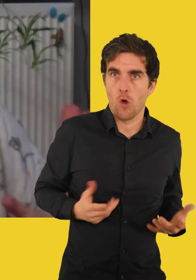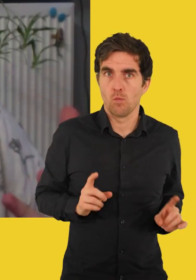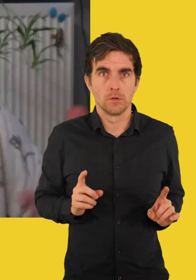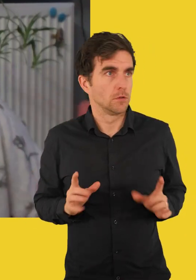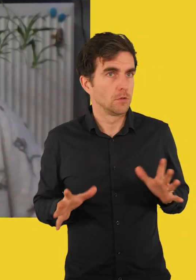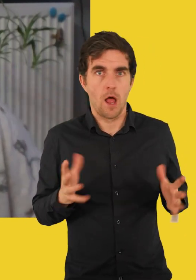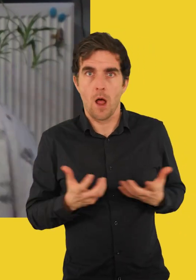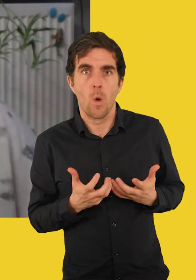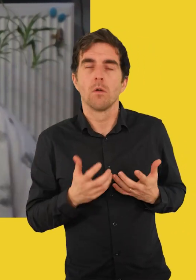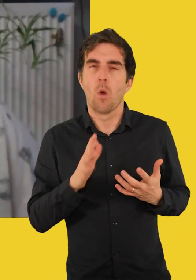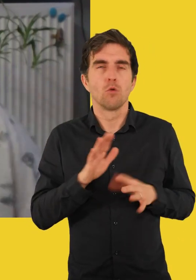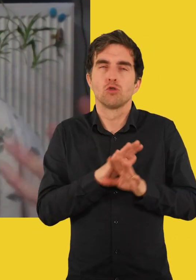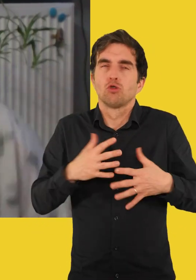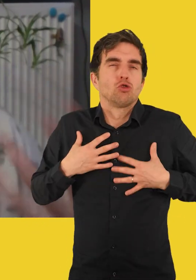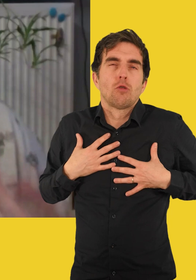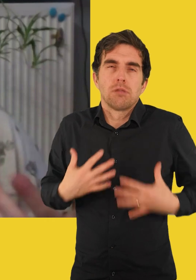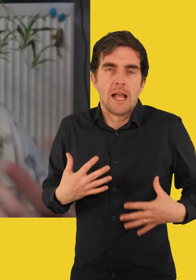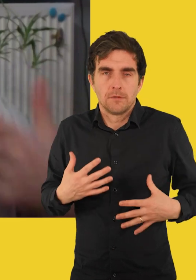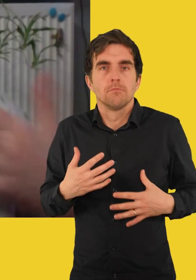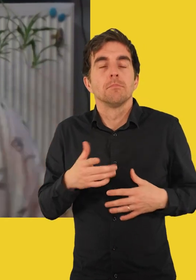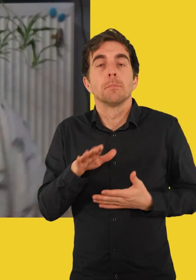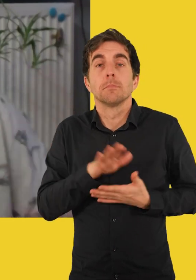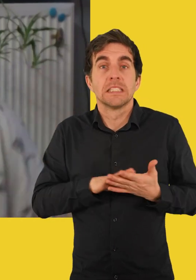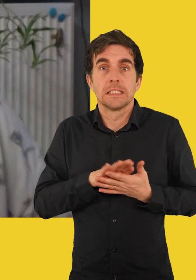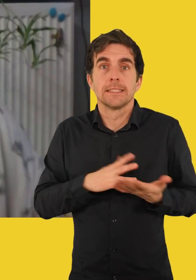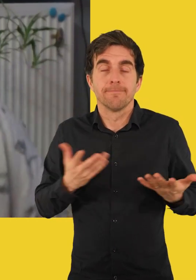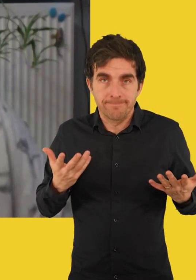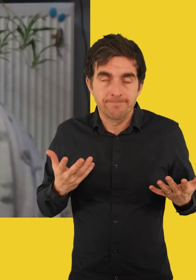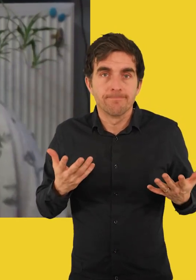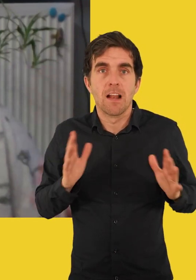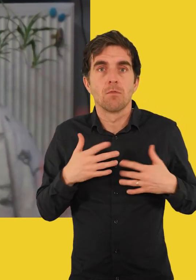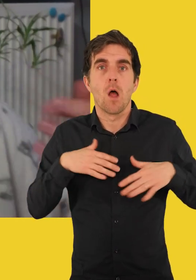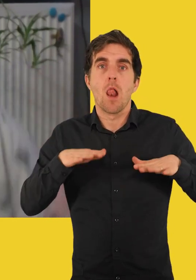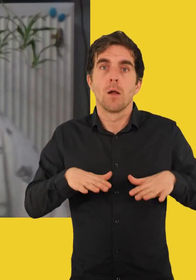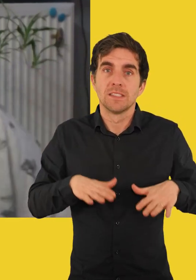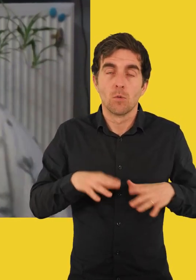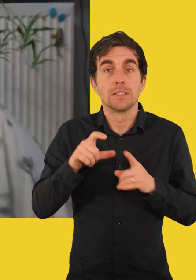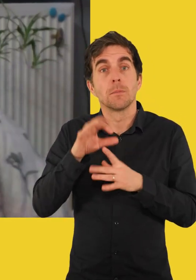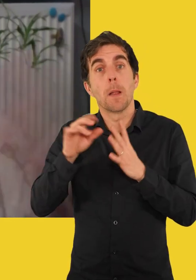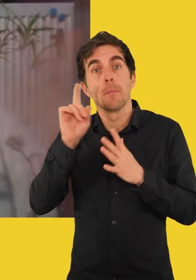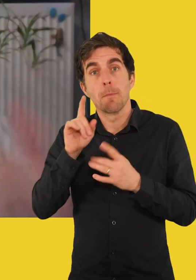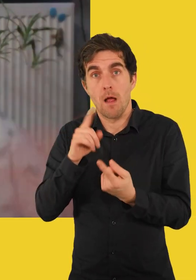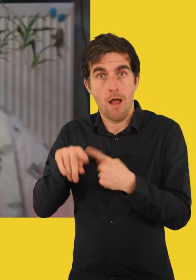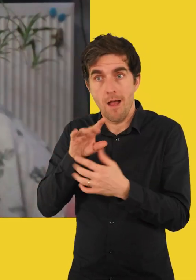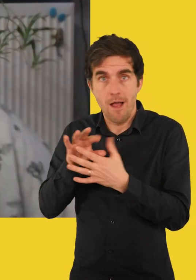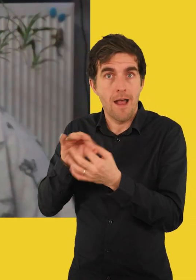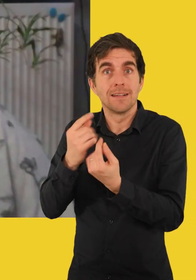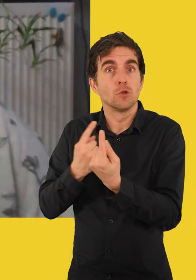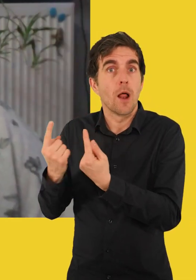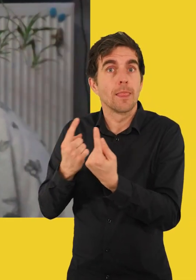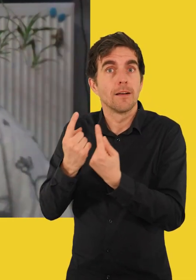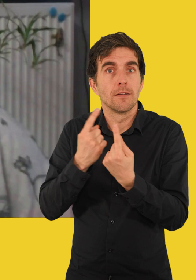now. Unsurprisingly, this often means slowing down. When disabled people collaborate with each